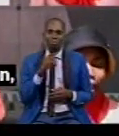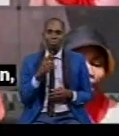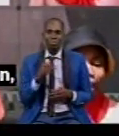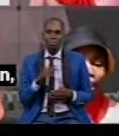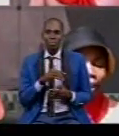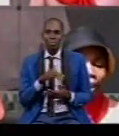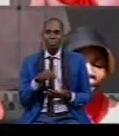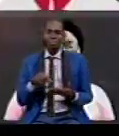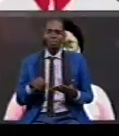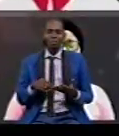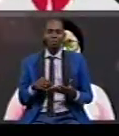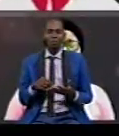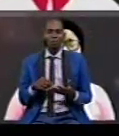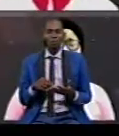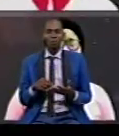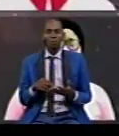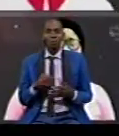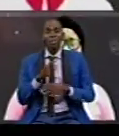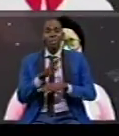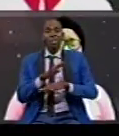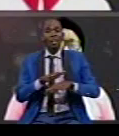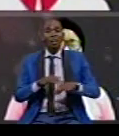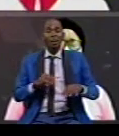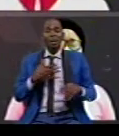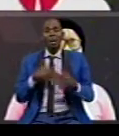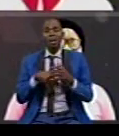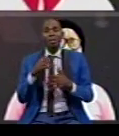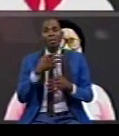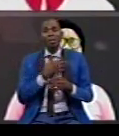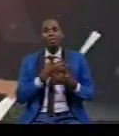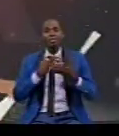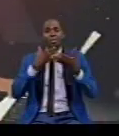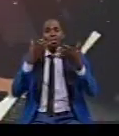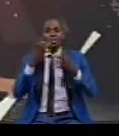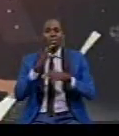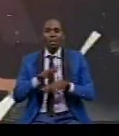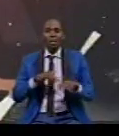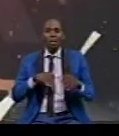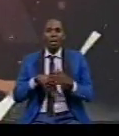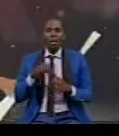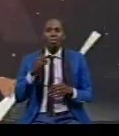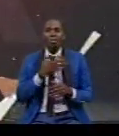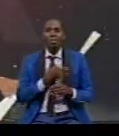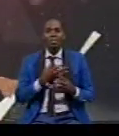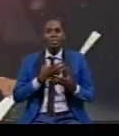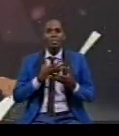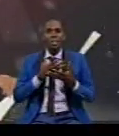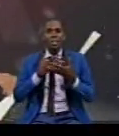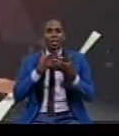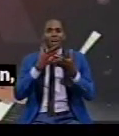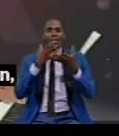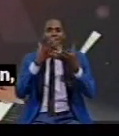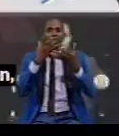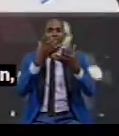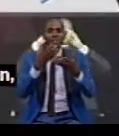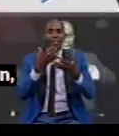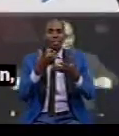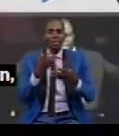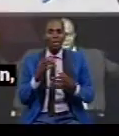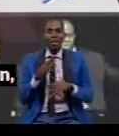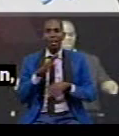Conversion comes to you tonight. A new life comes to you tonight in Jesus'